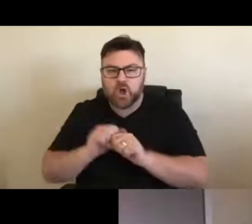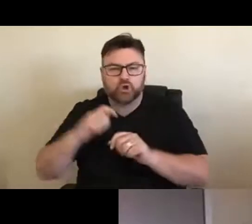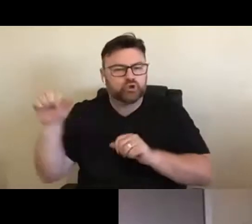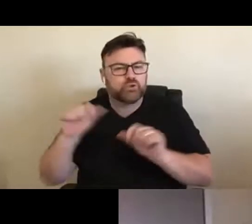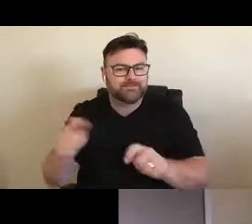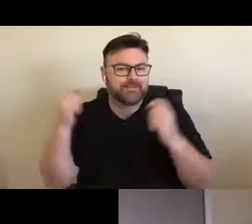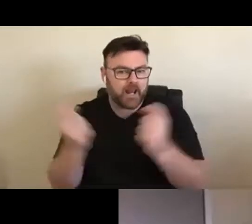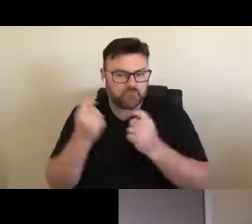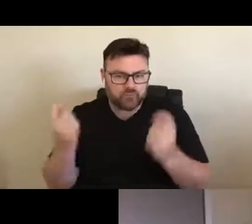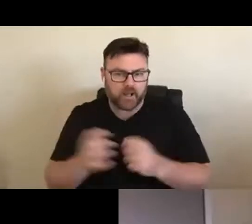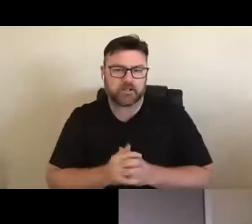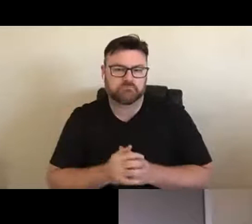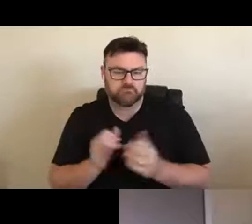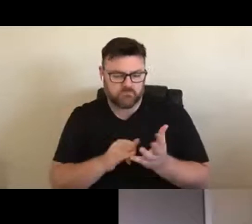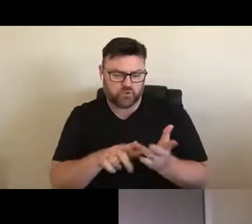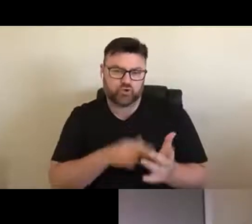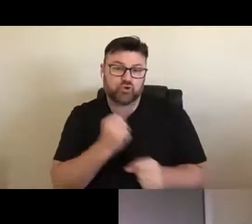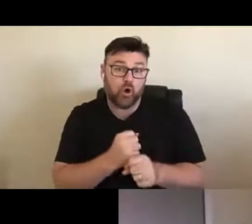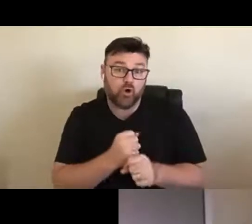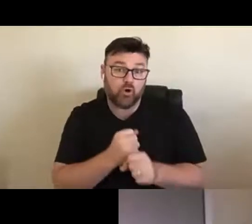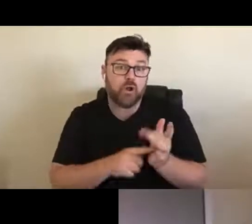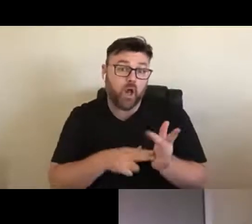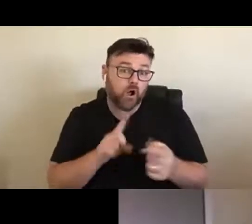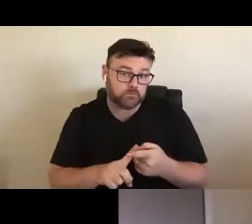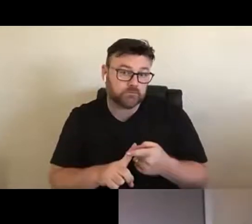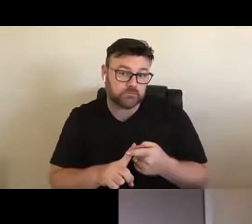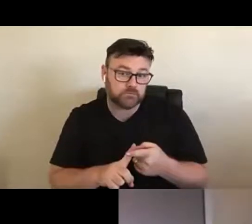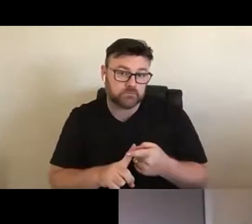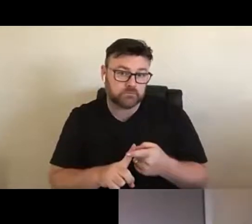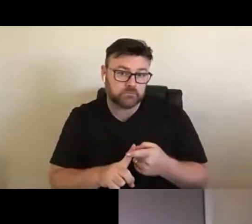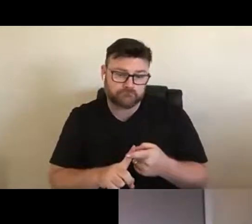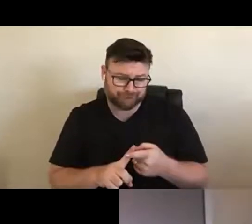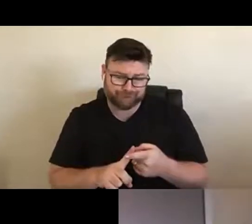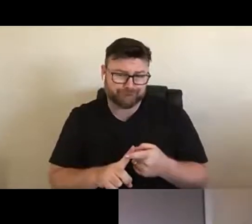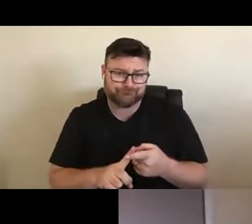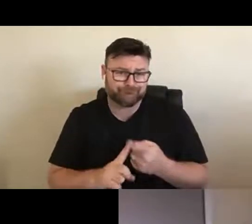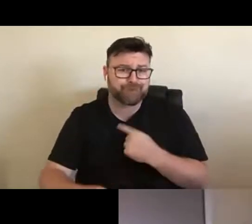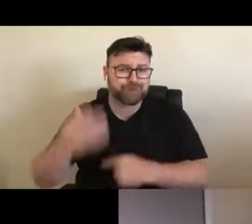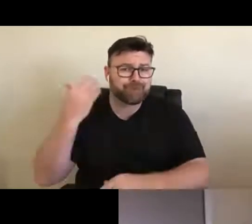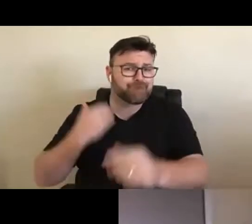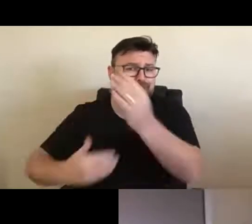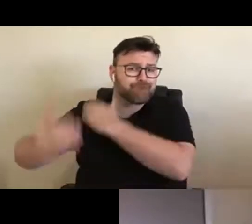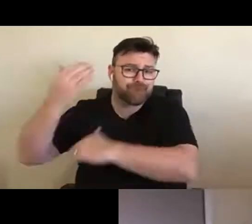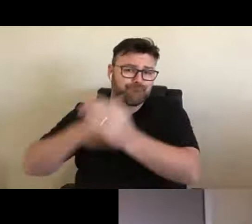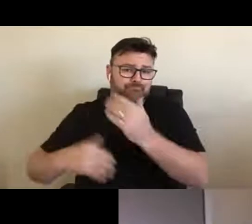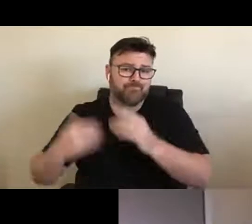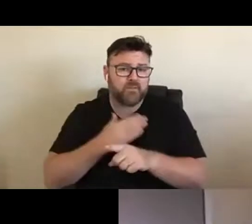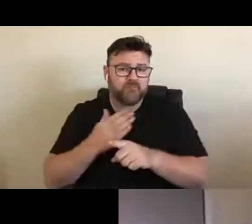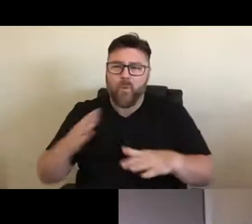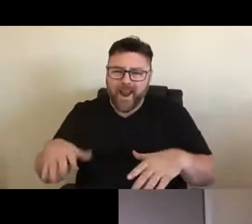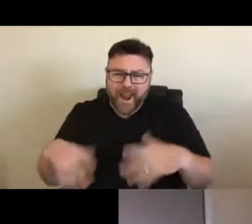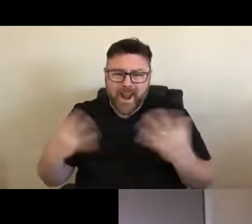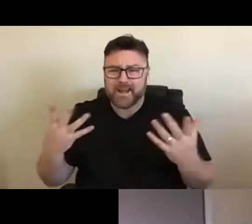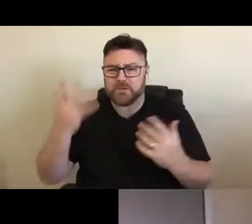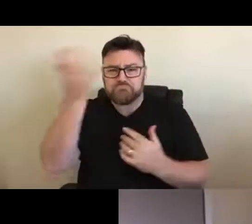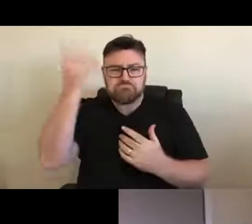existing songlines that existed well and truly like the veins of the country before any anthropologist put their foot in this